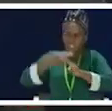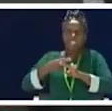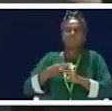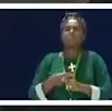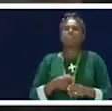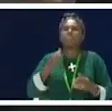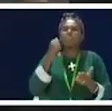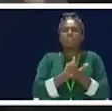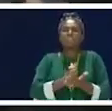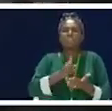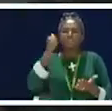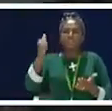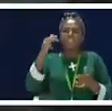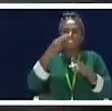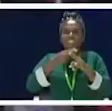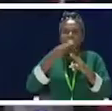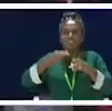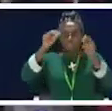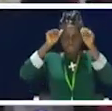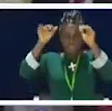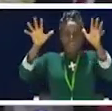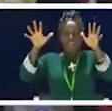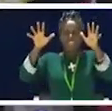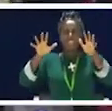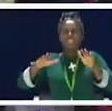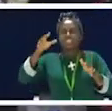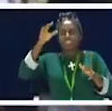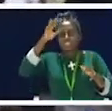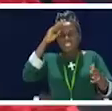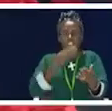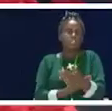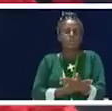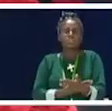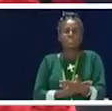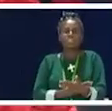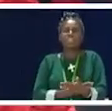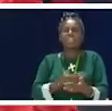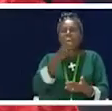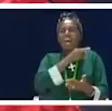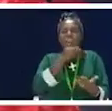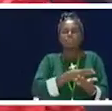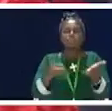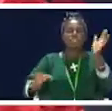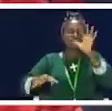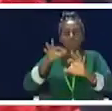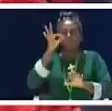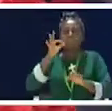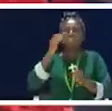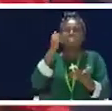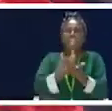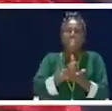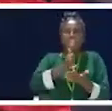In the name of the Father, of the Son, and of the Holy Spirit.